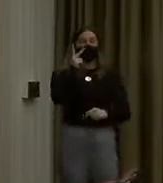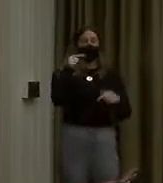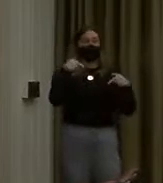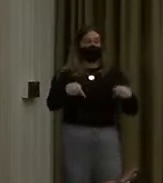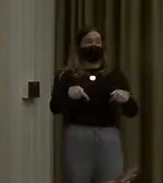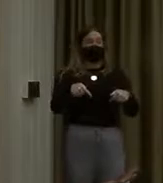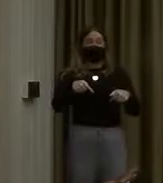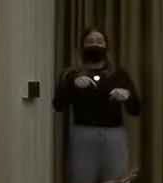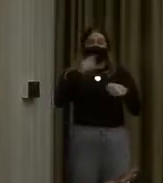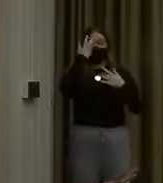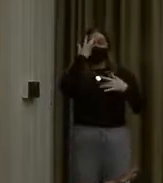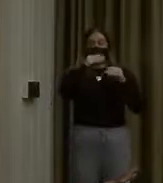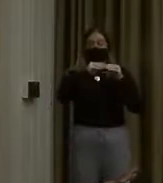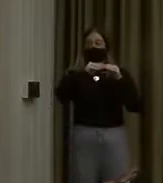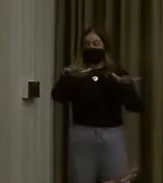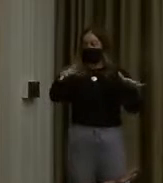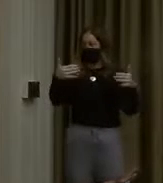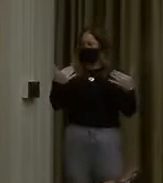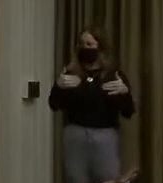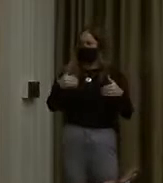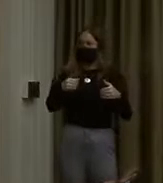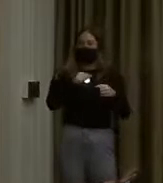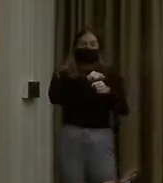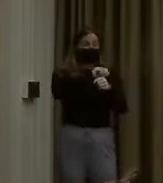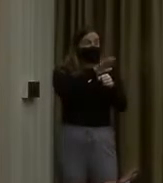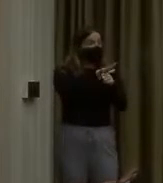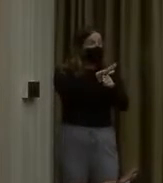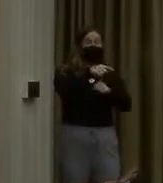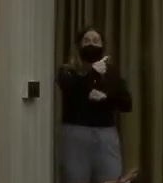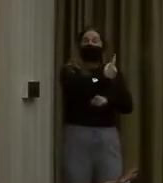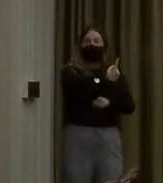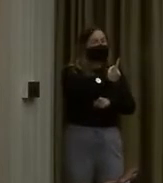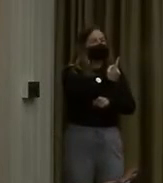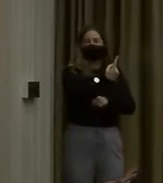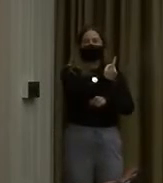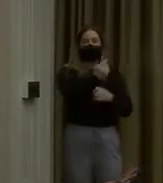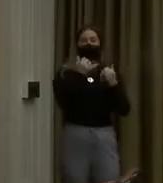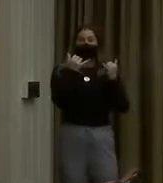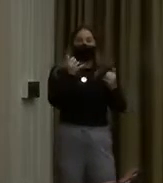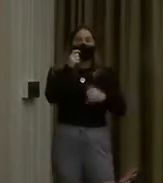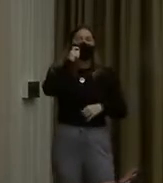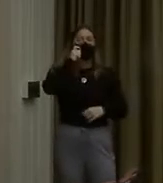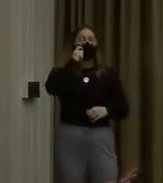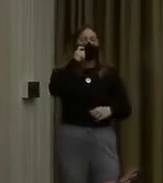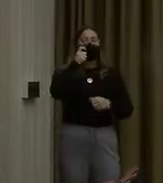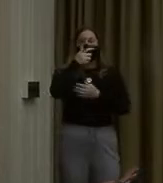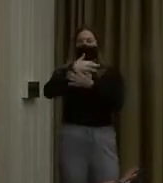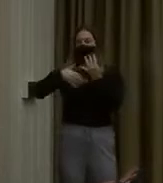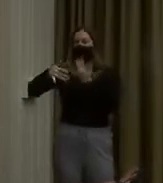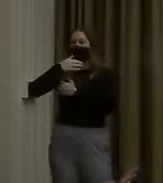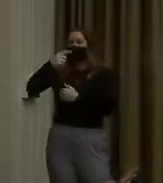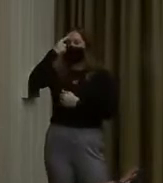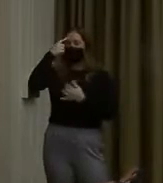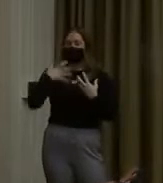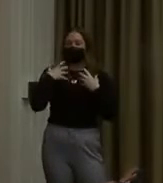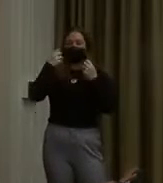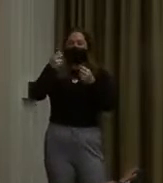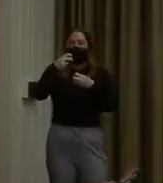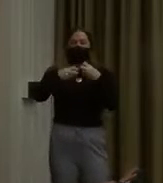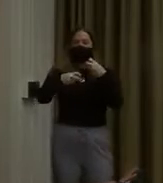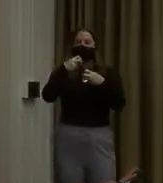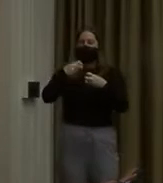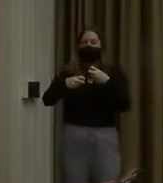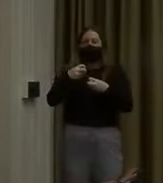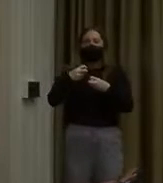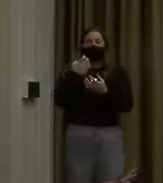you can imagine. I'm not only talking about COVID-19, I'm talking about the social and racial reckoning, the mental health crisis, the economic